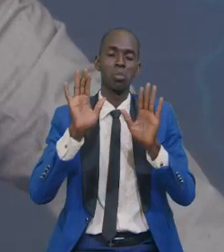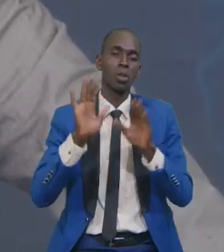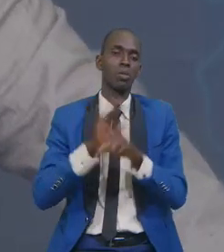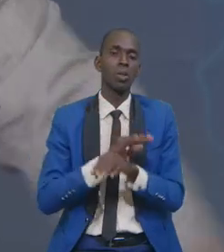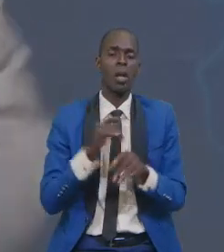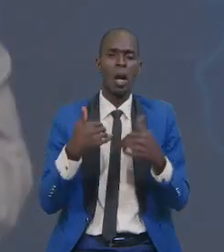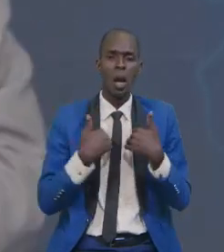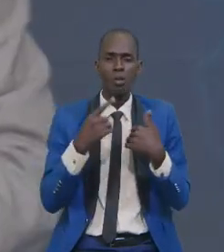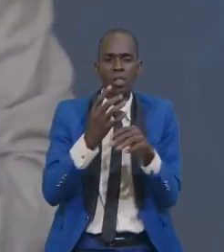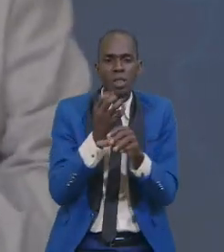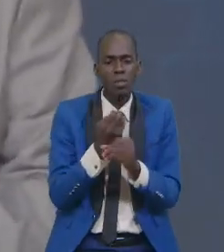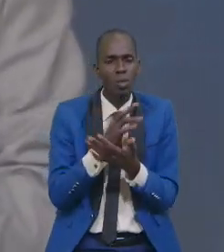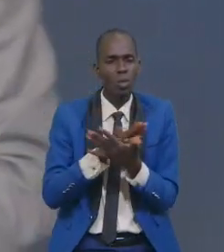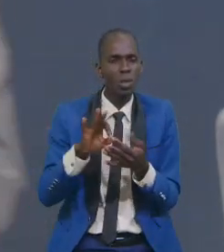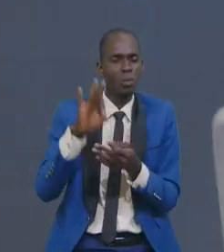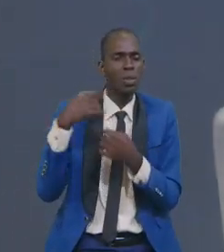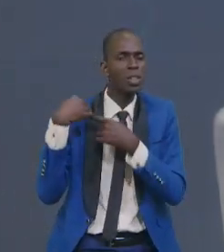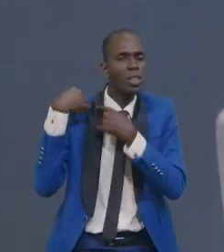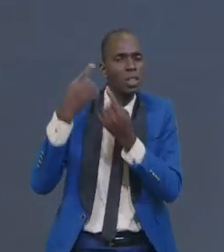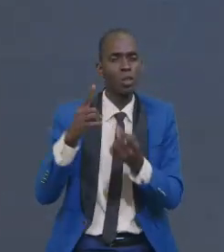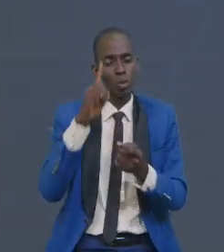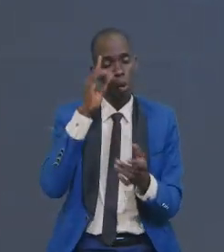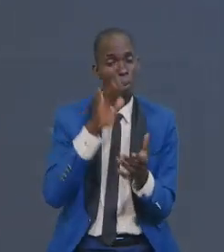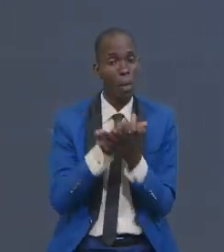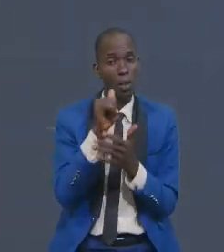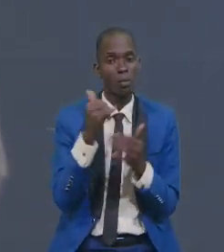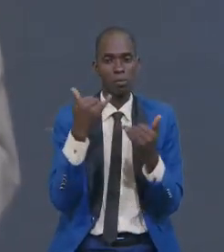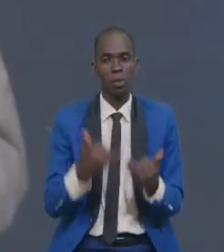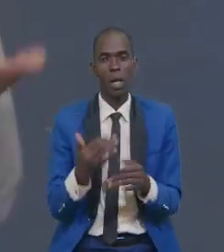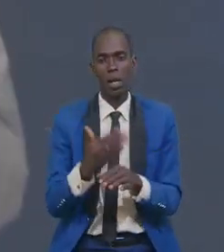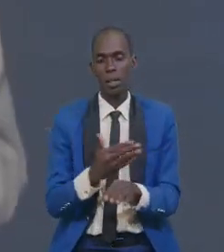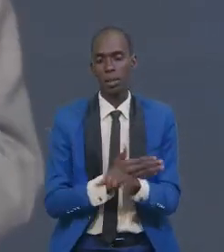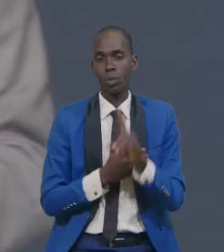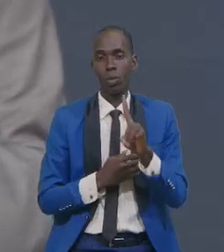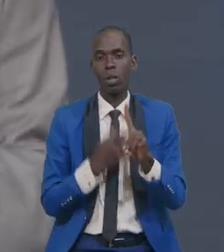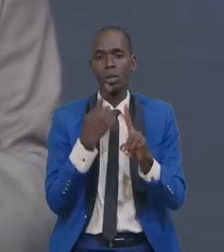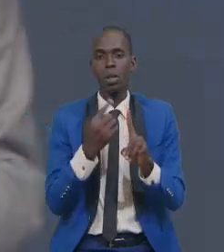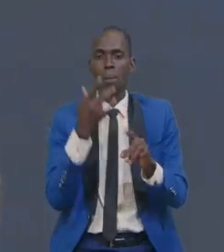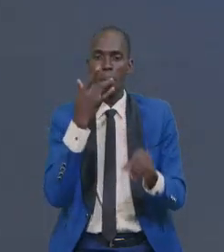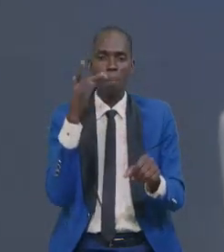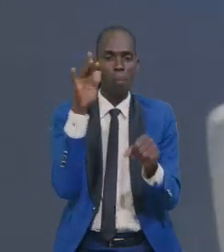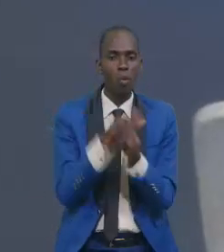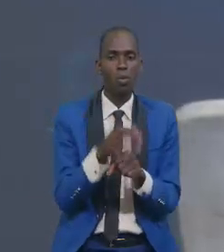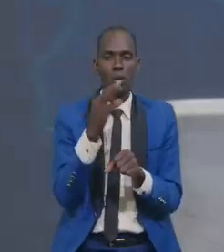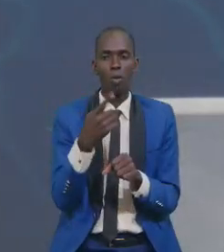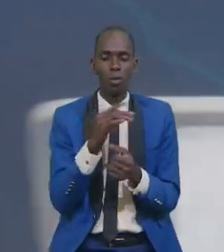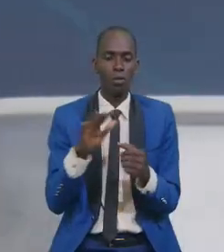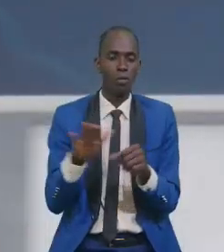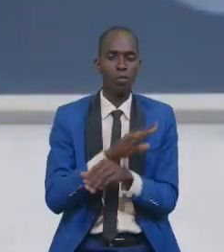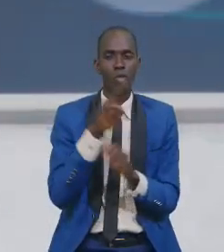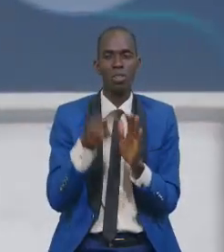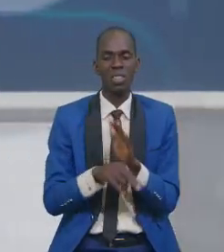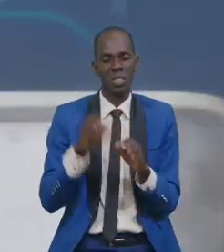since you believe? Look at number one. In number one, we're looking at the promise of the fullness of the Holy Ghost. We're looking